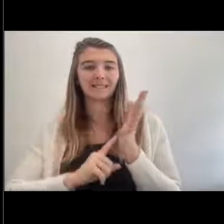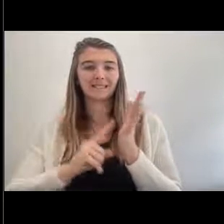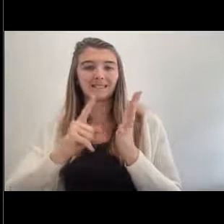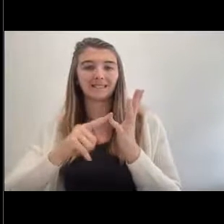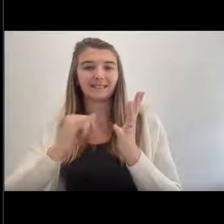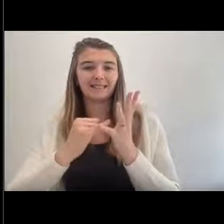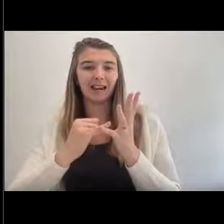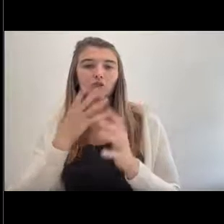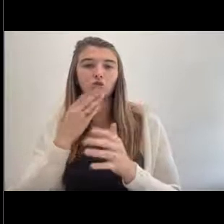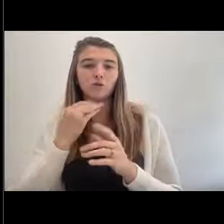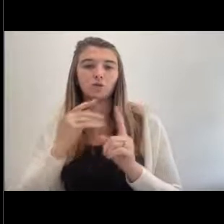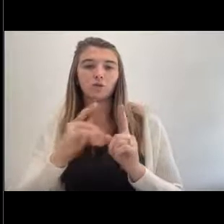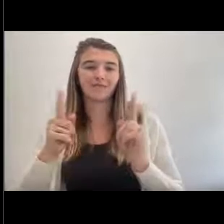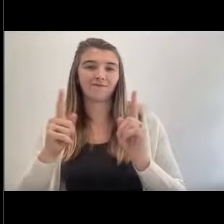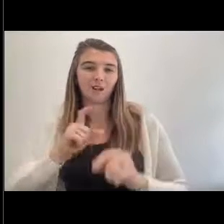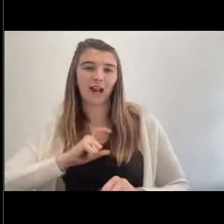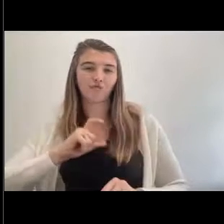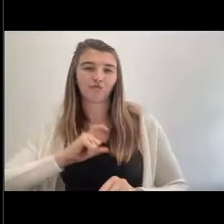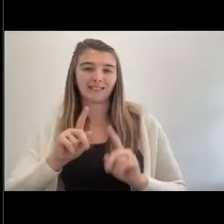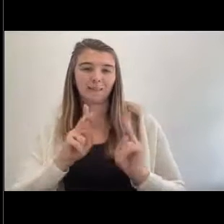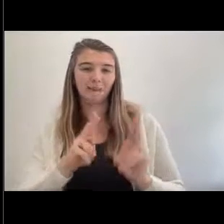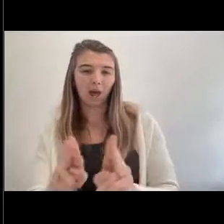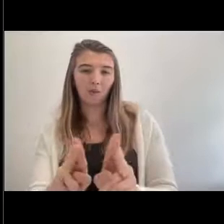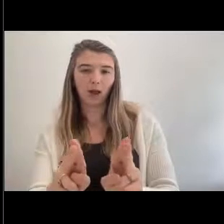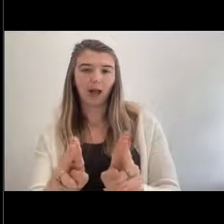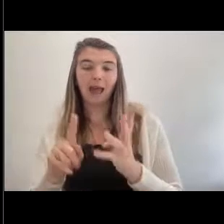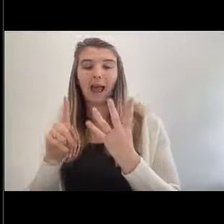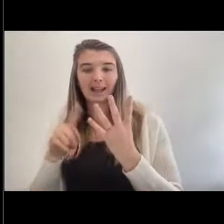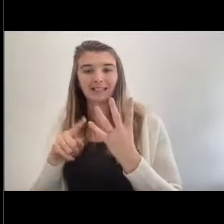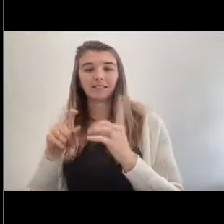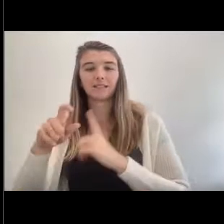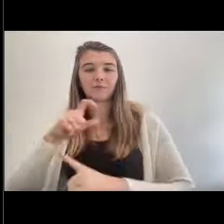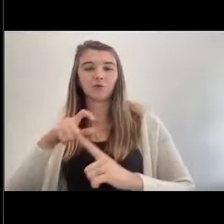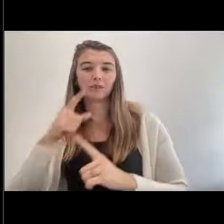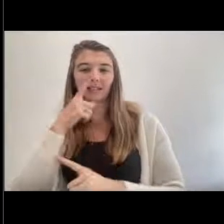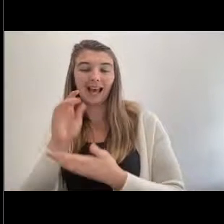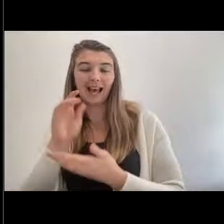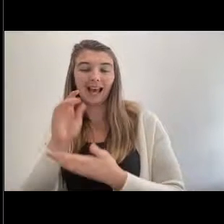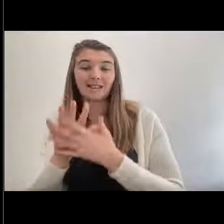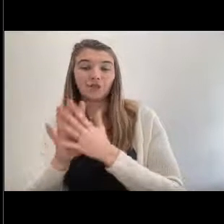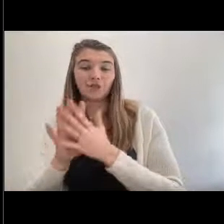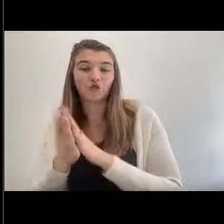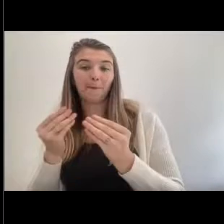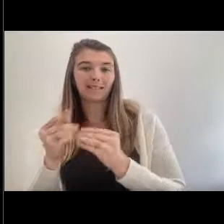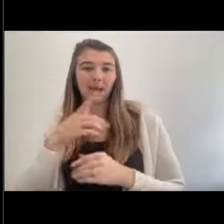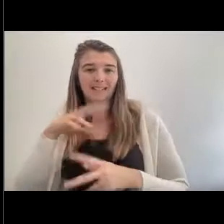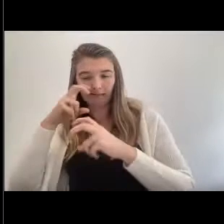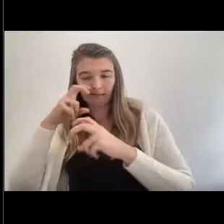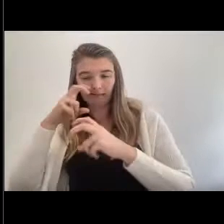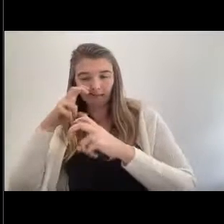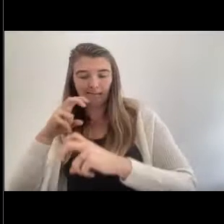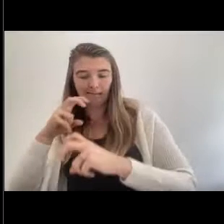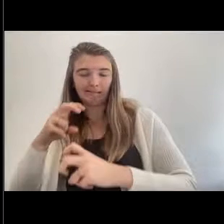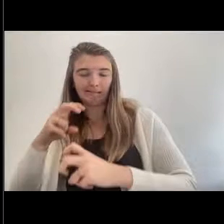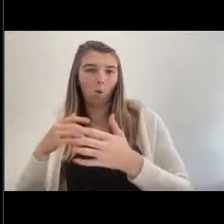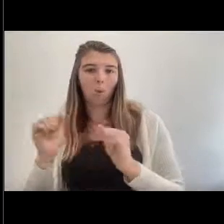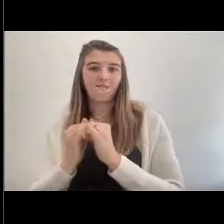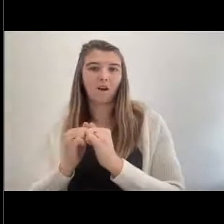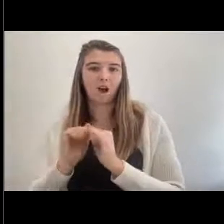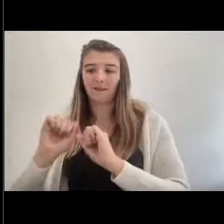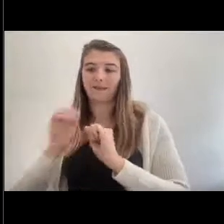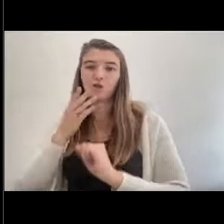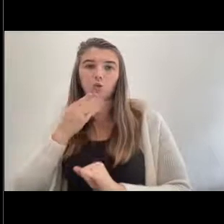also degrade plastics, but we do need to do some more work to confirm the mechanisms that are used, and hopefully also to do a